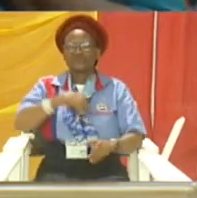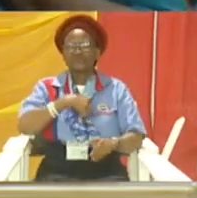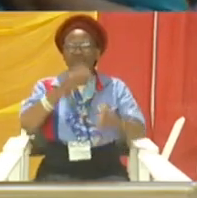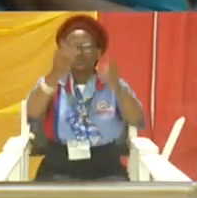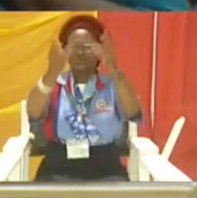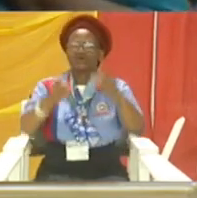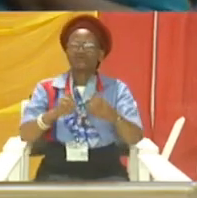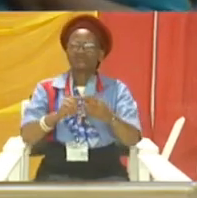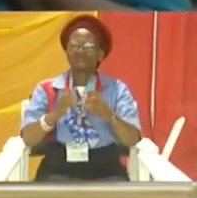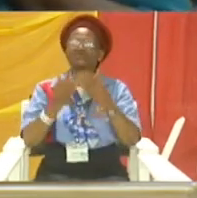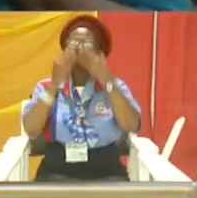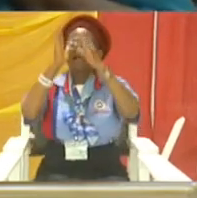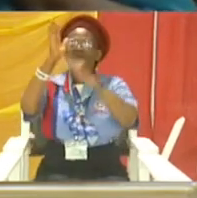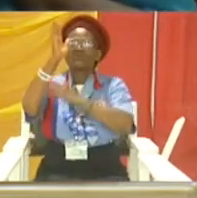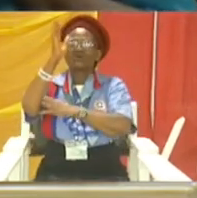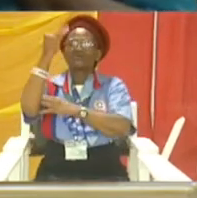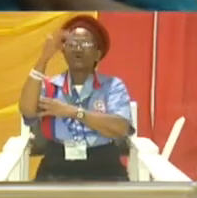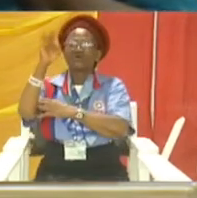Jubilee